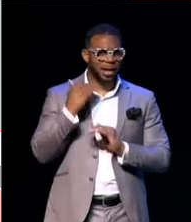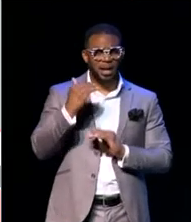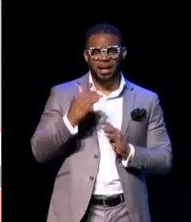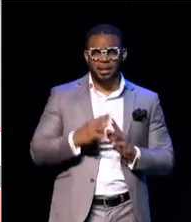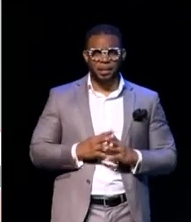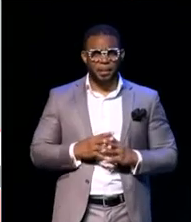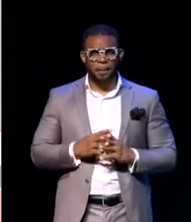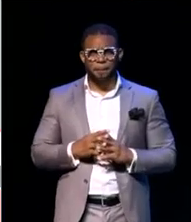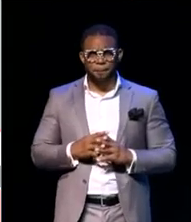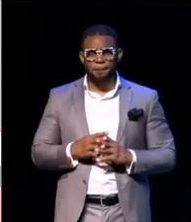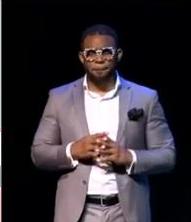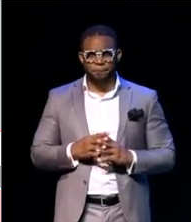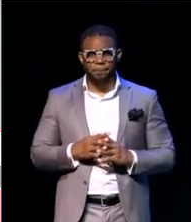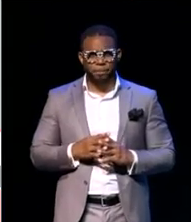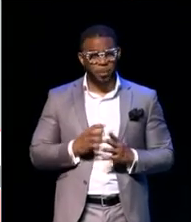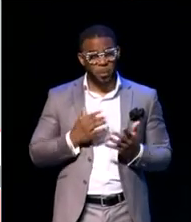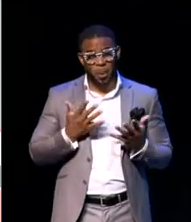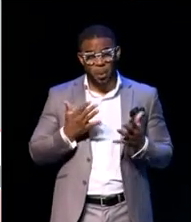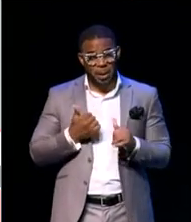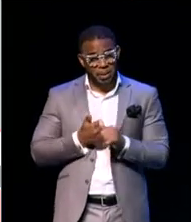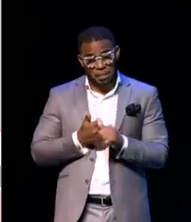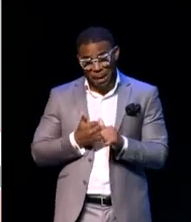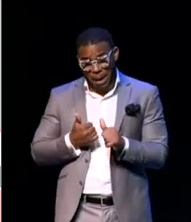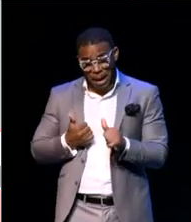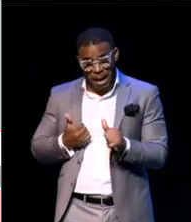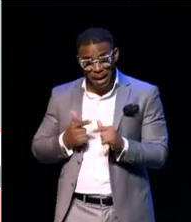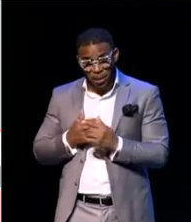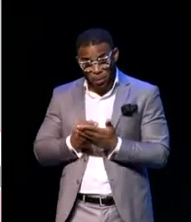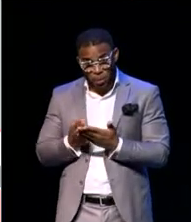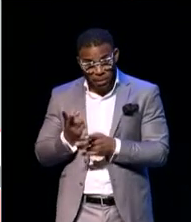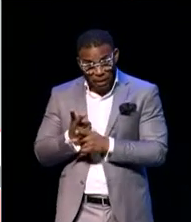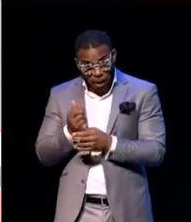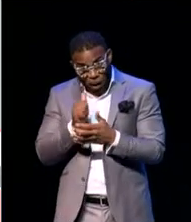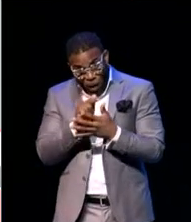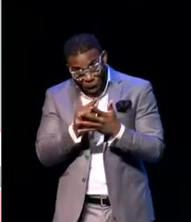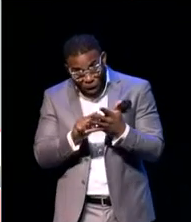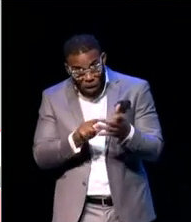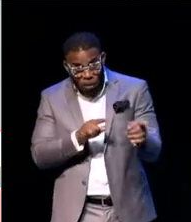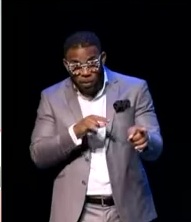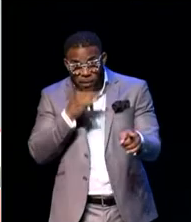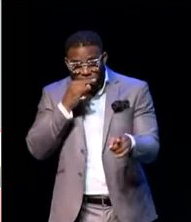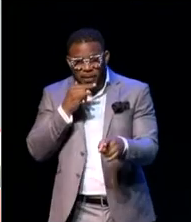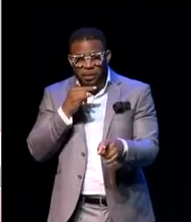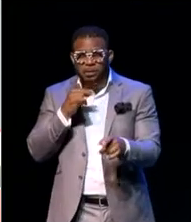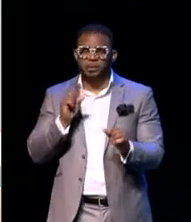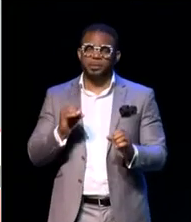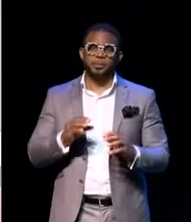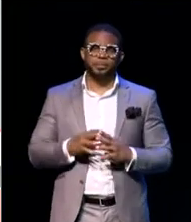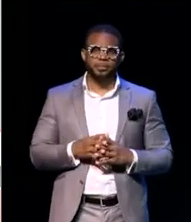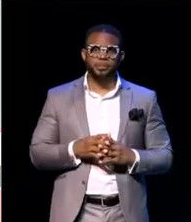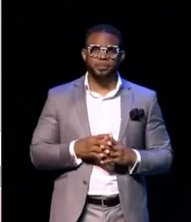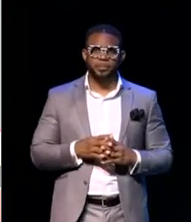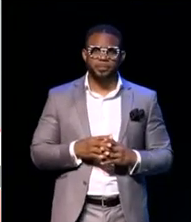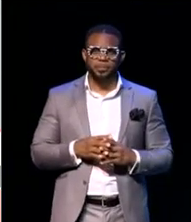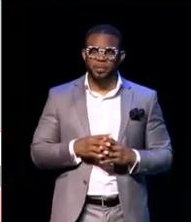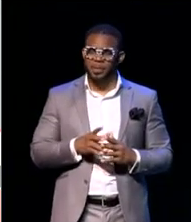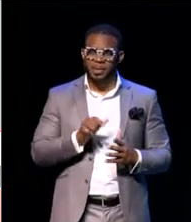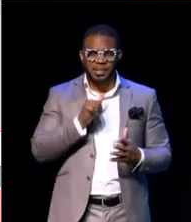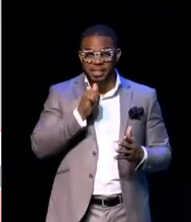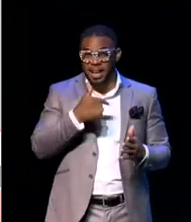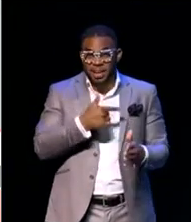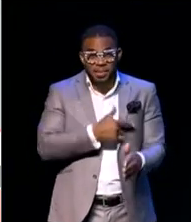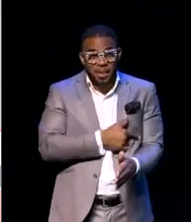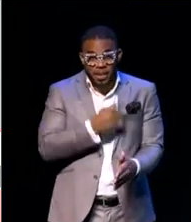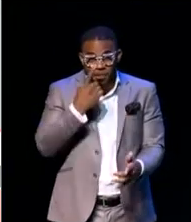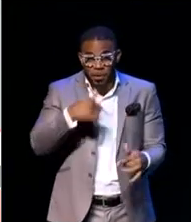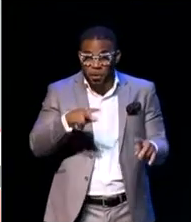we're already behind in the resources to take care of those kids. So and there's not a